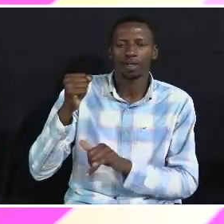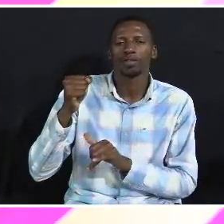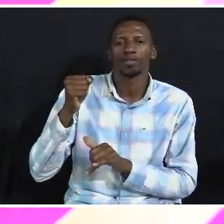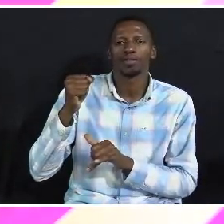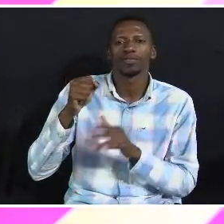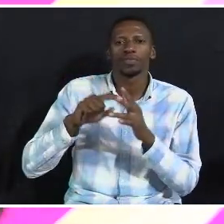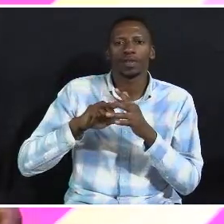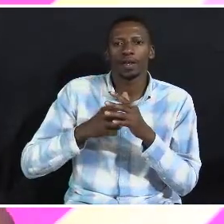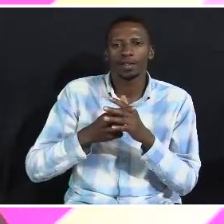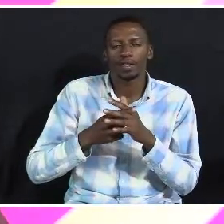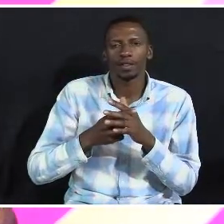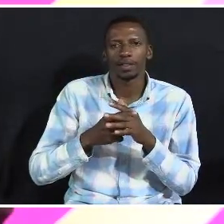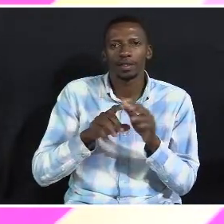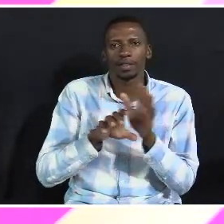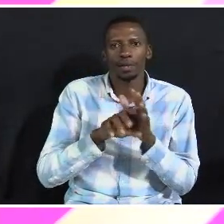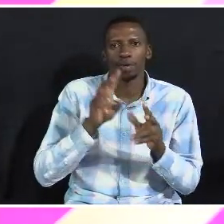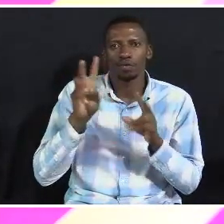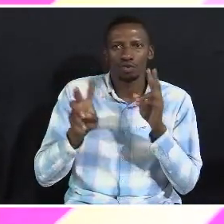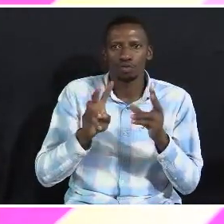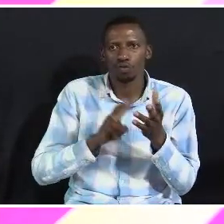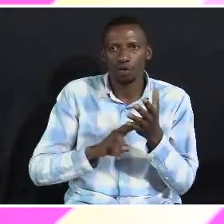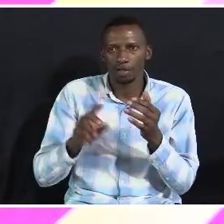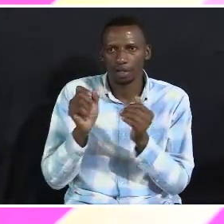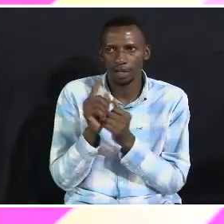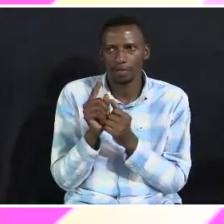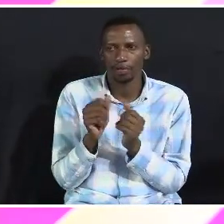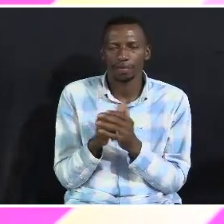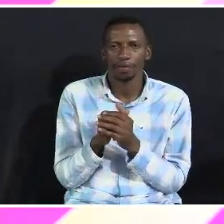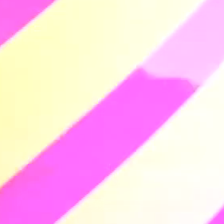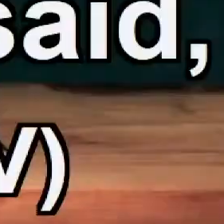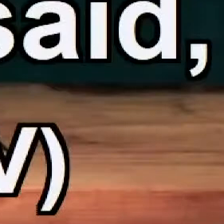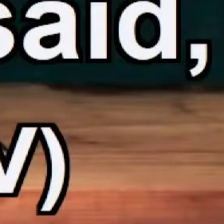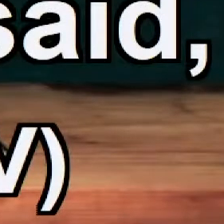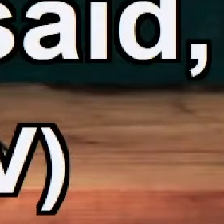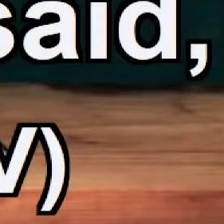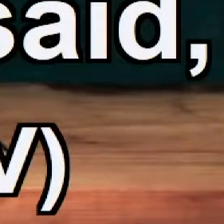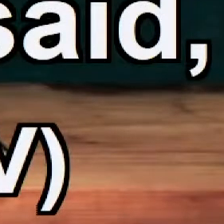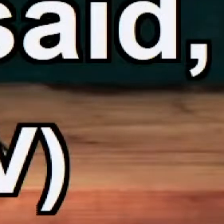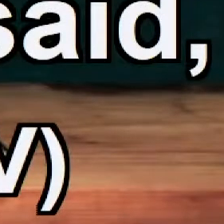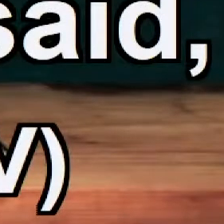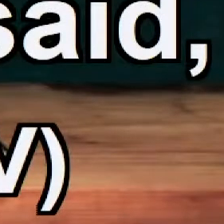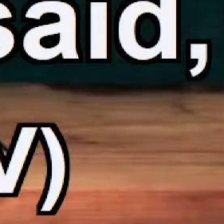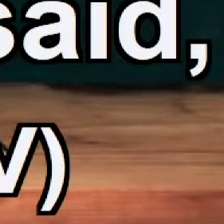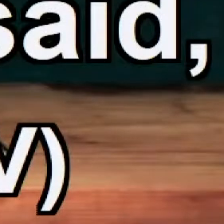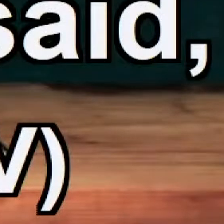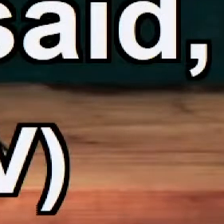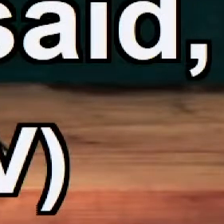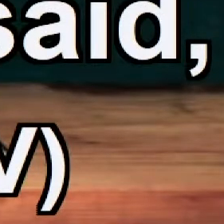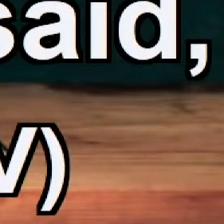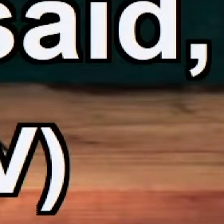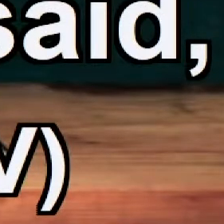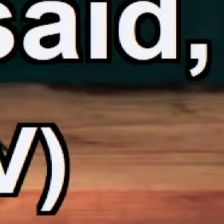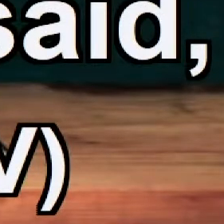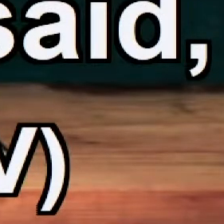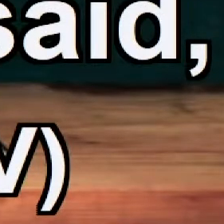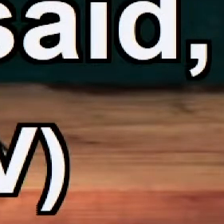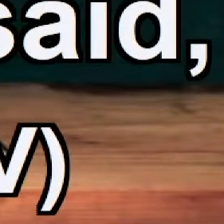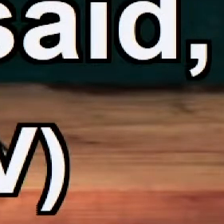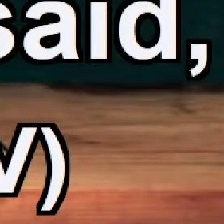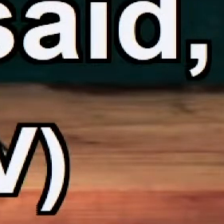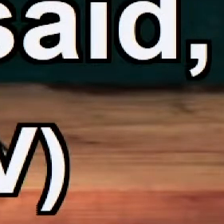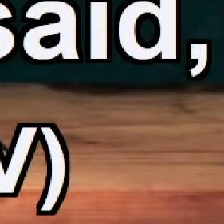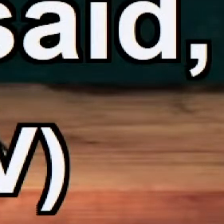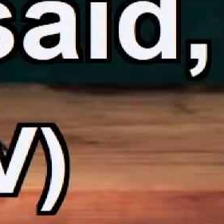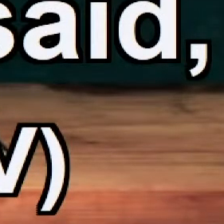Genesis 22, 11 to 12, the Bible says, "But the angel of the Lord called to him from heaven and said, 'Abraham,